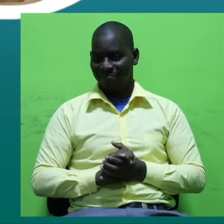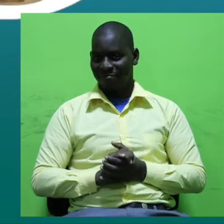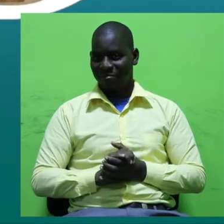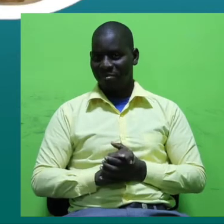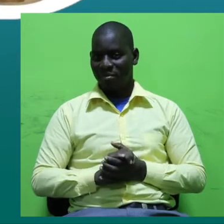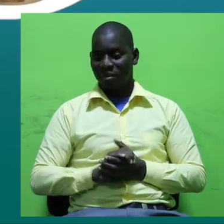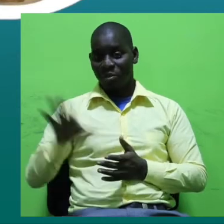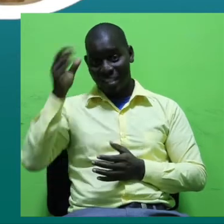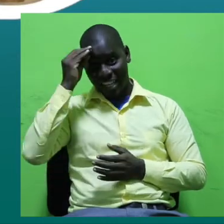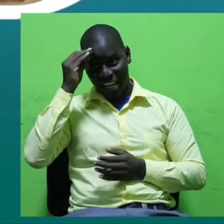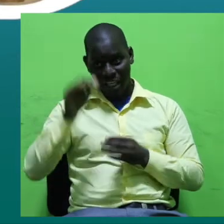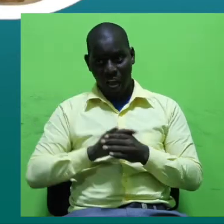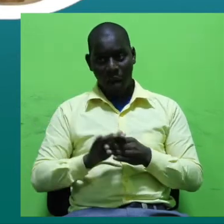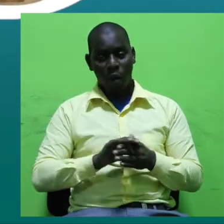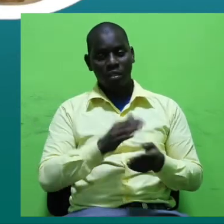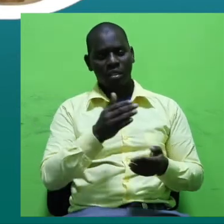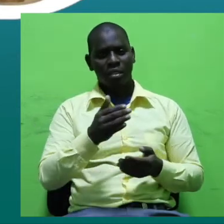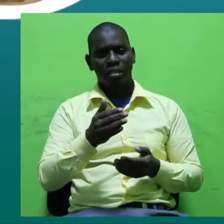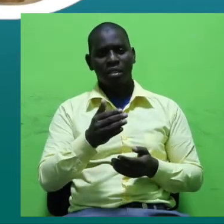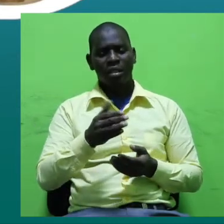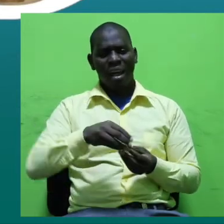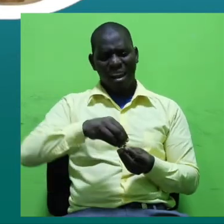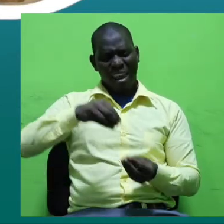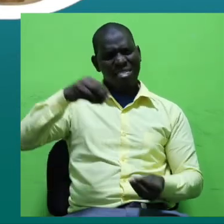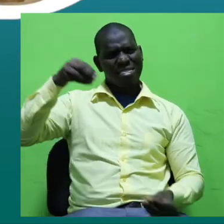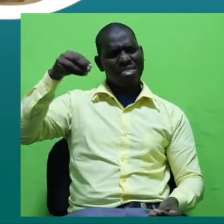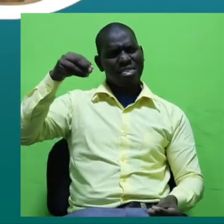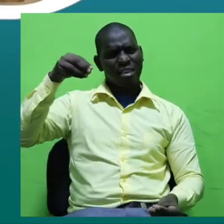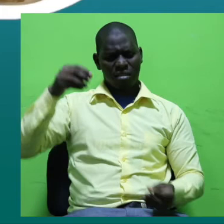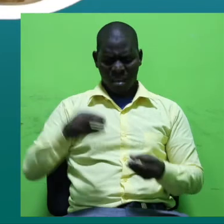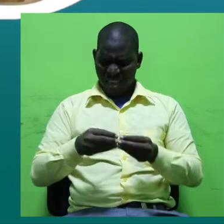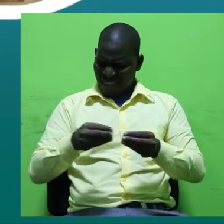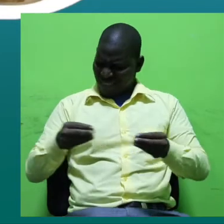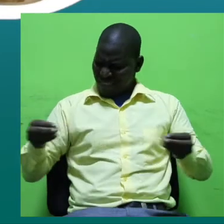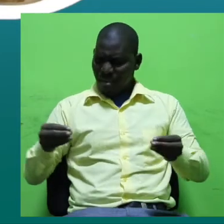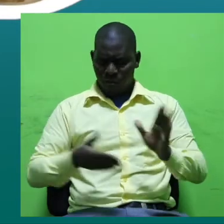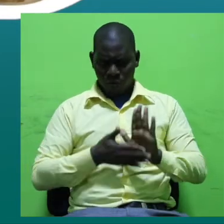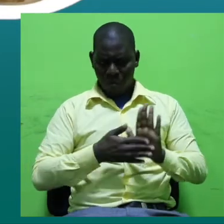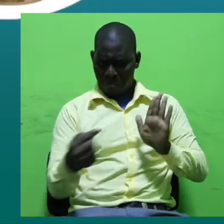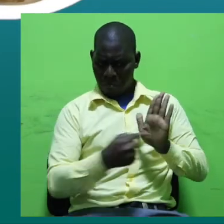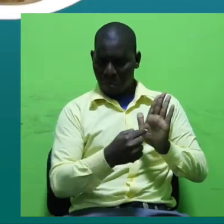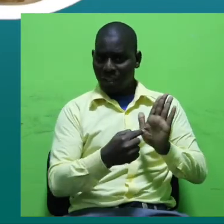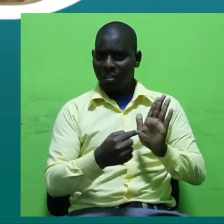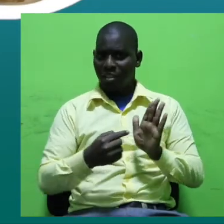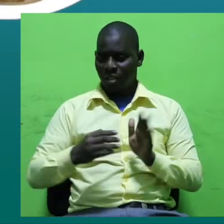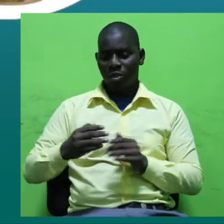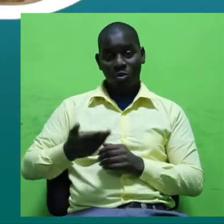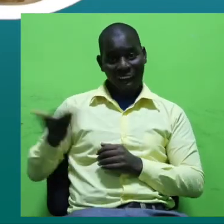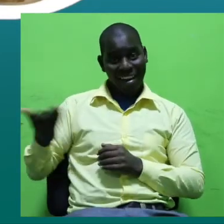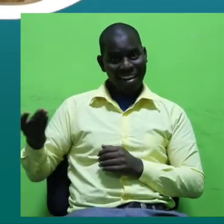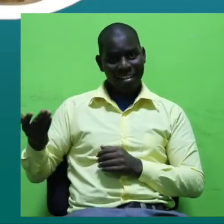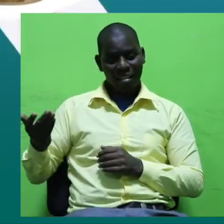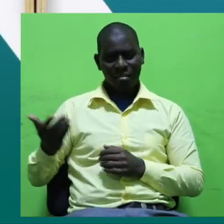but also can be expressed in gram, milligram, and tons. For example, see the